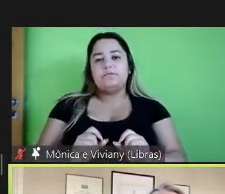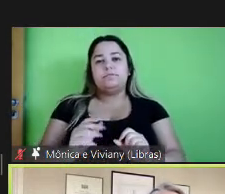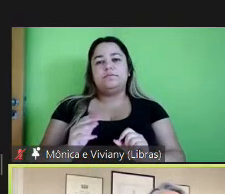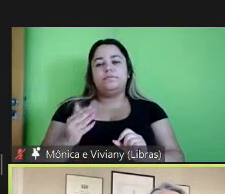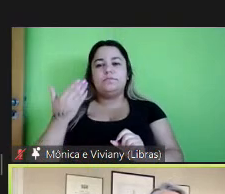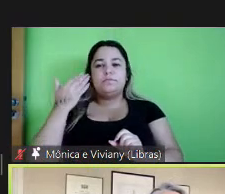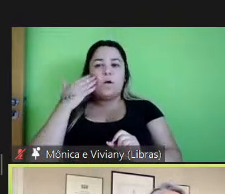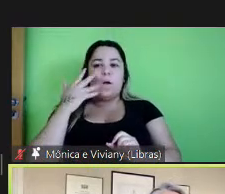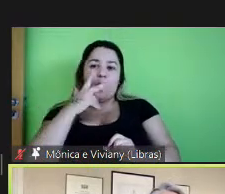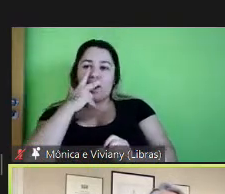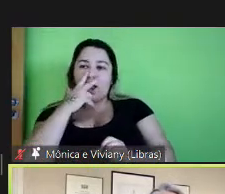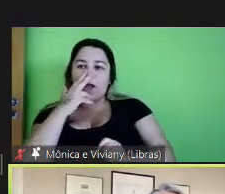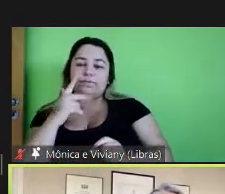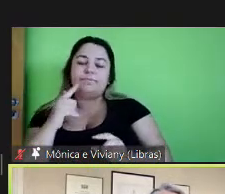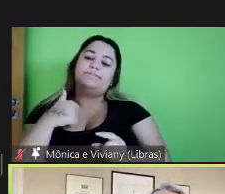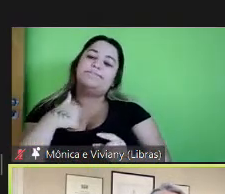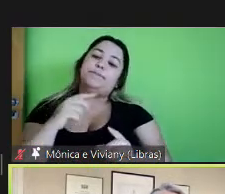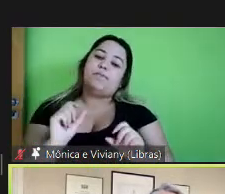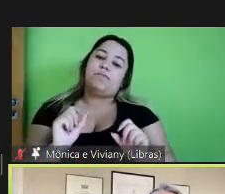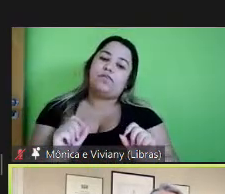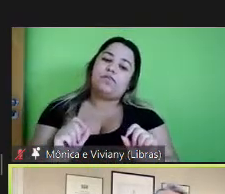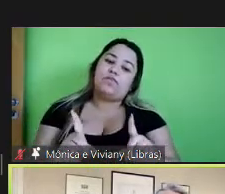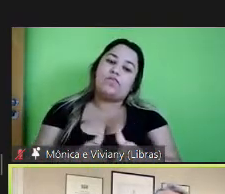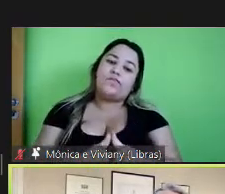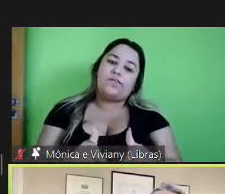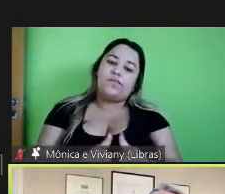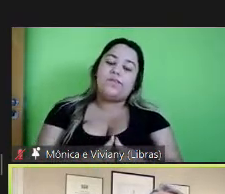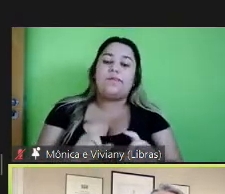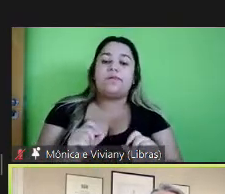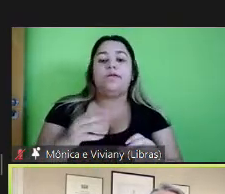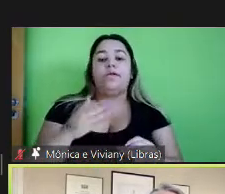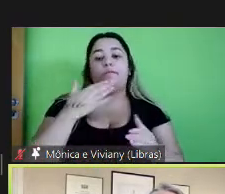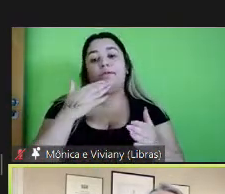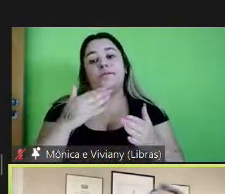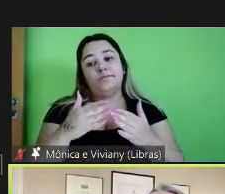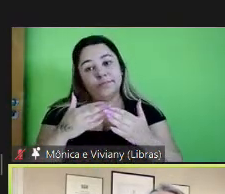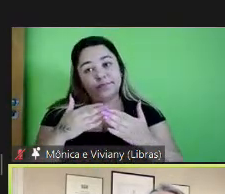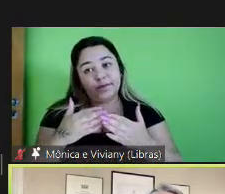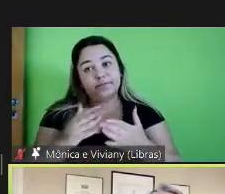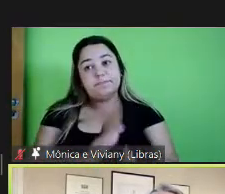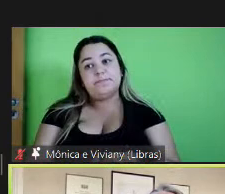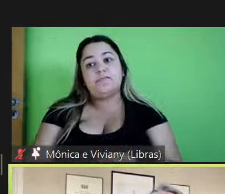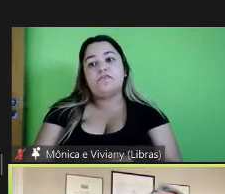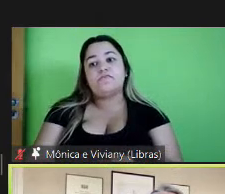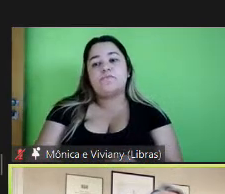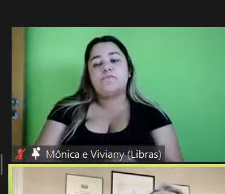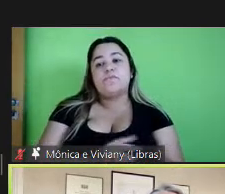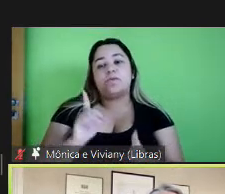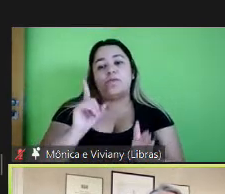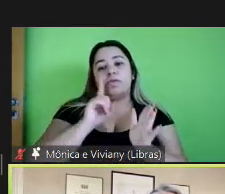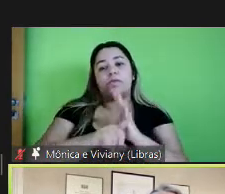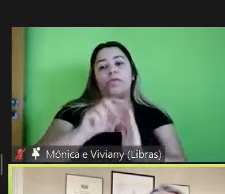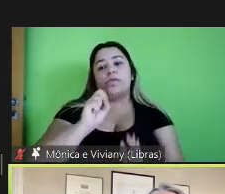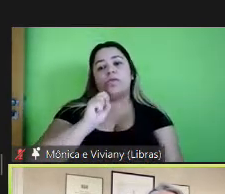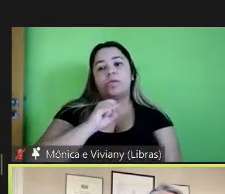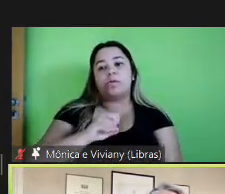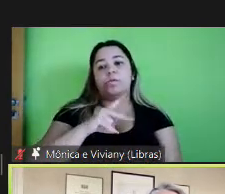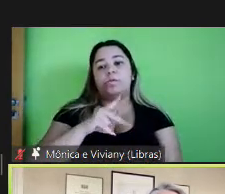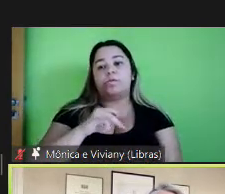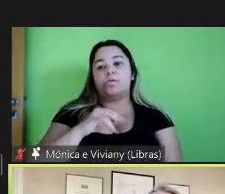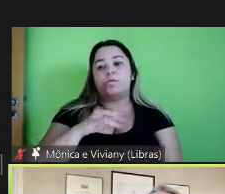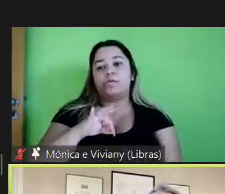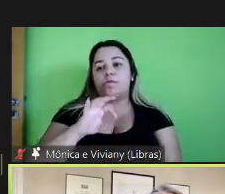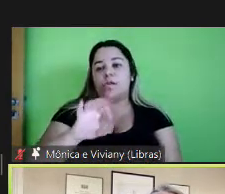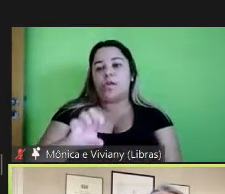cessation, in which we ask if the patient is concerned about their smoking. No, here the ask is about asking permission to